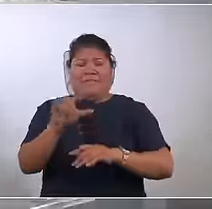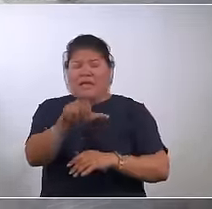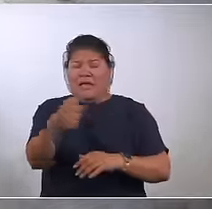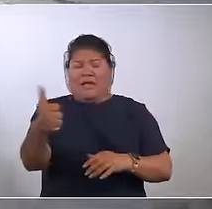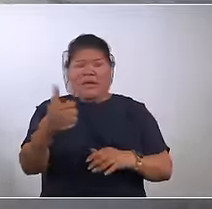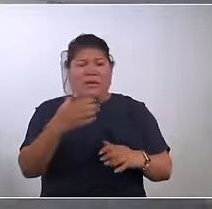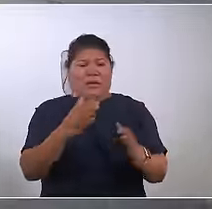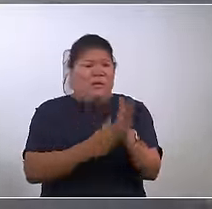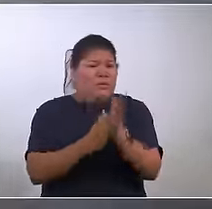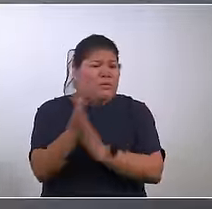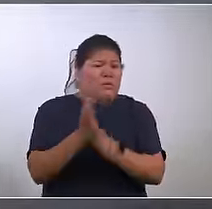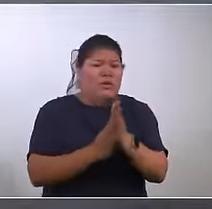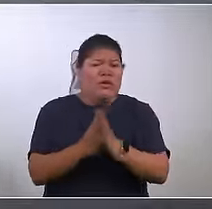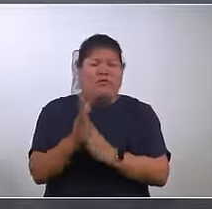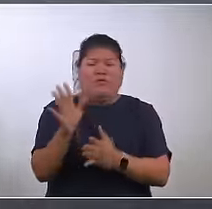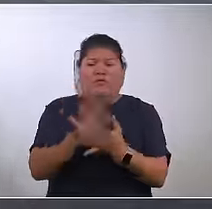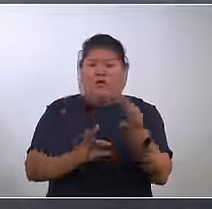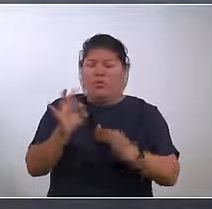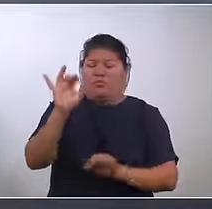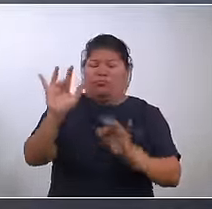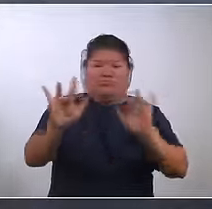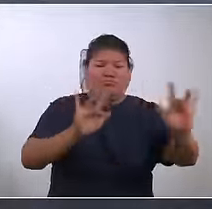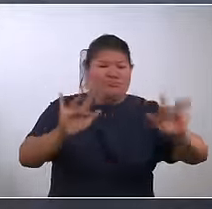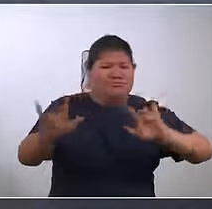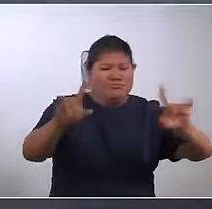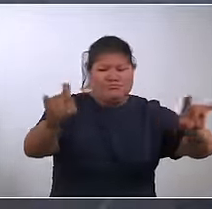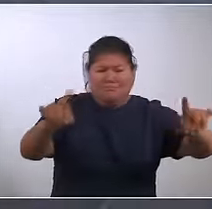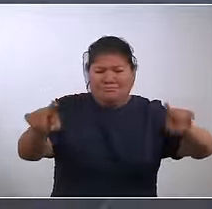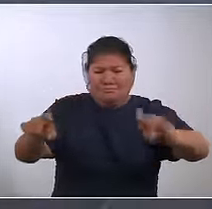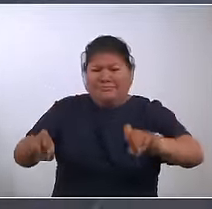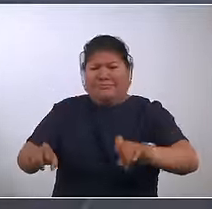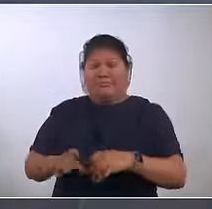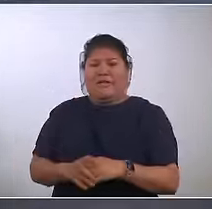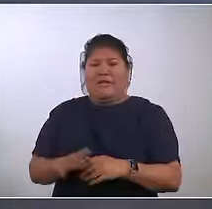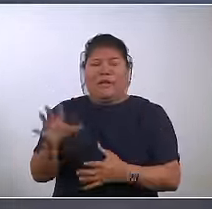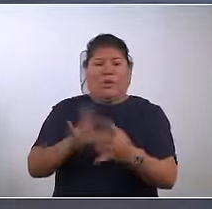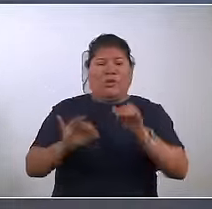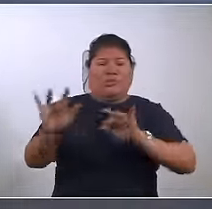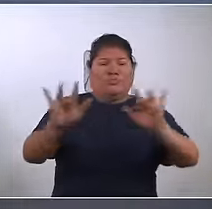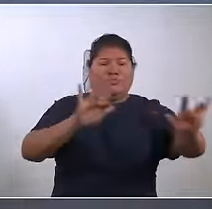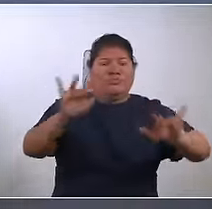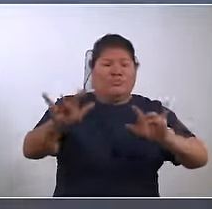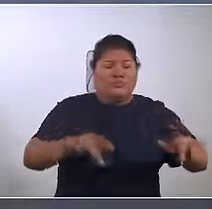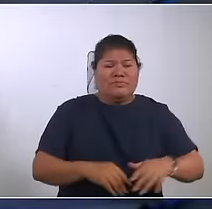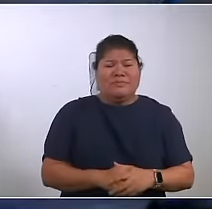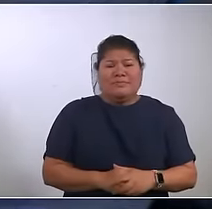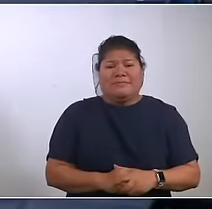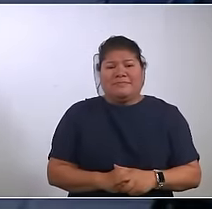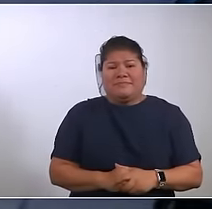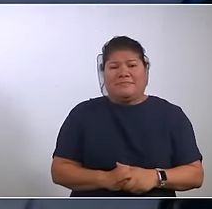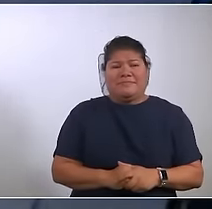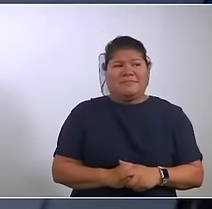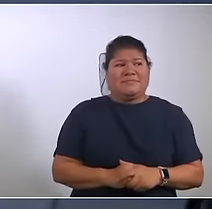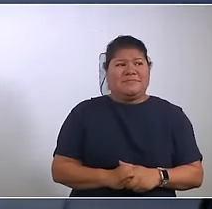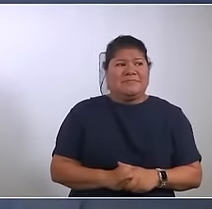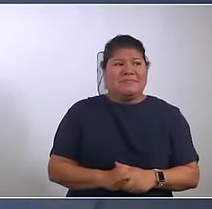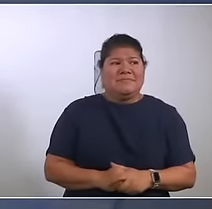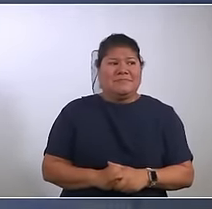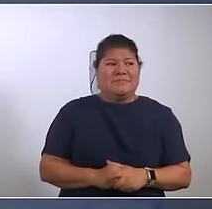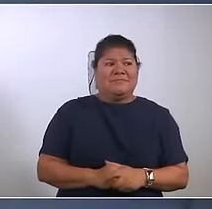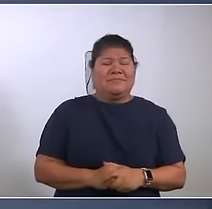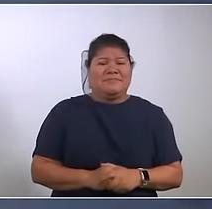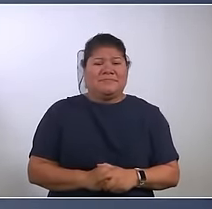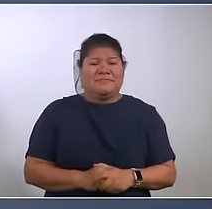Anybody hungry for a move of the Holy Ghost? Tiene hambre del mover del Espíritu Santo. Mover del Espíritu Santo.